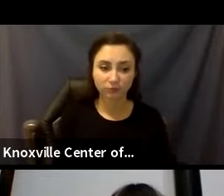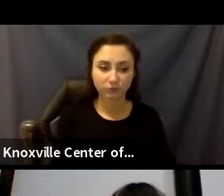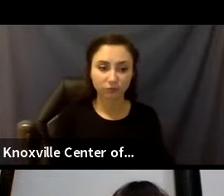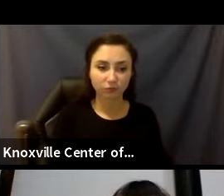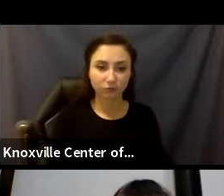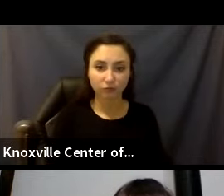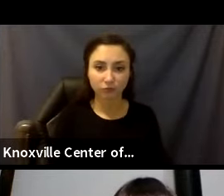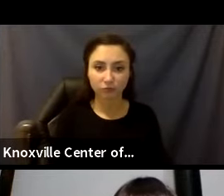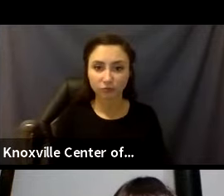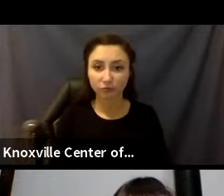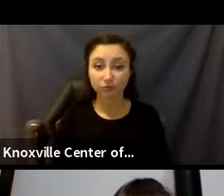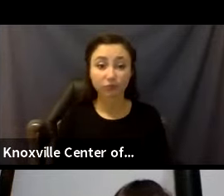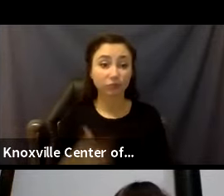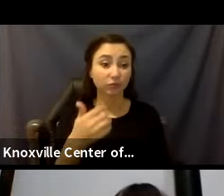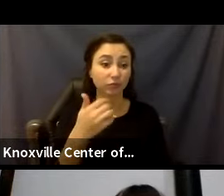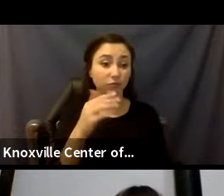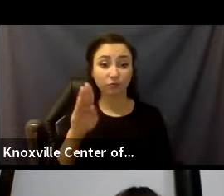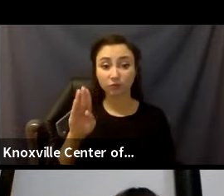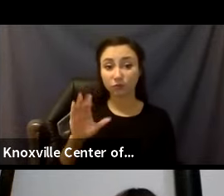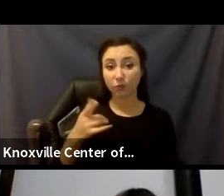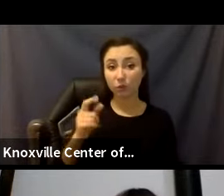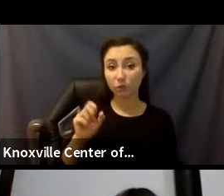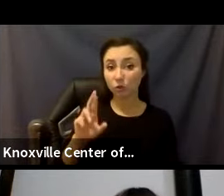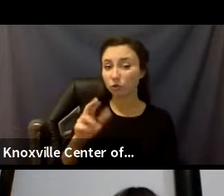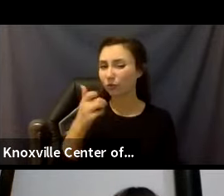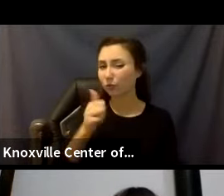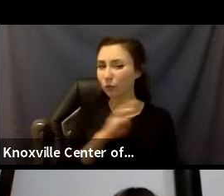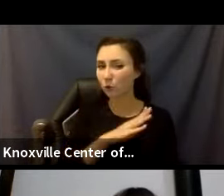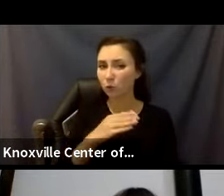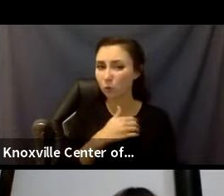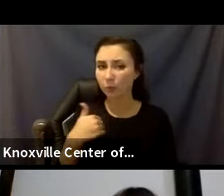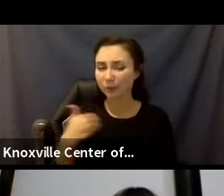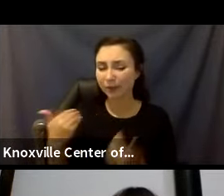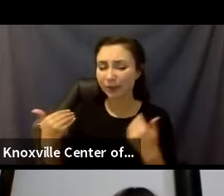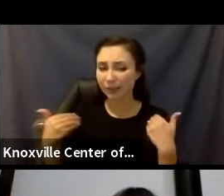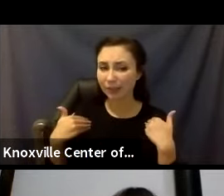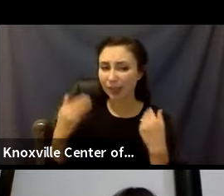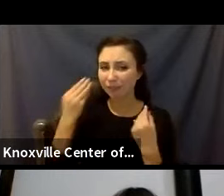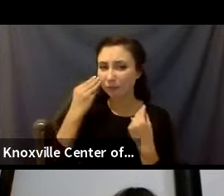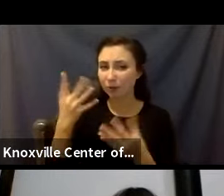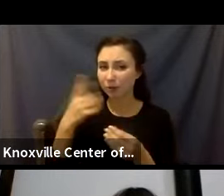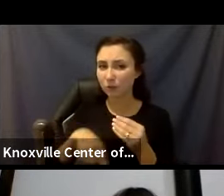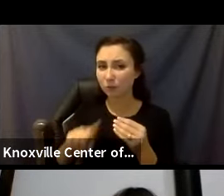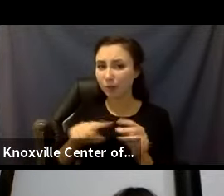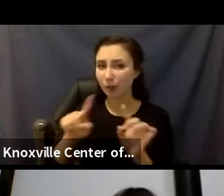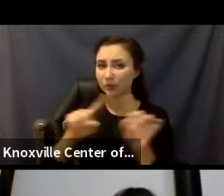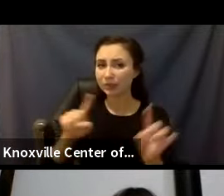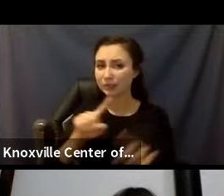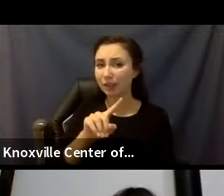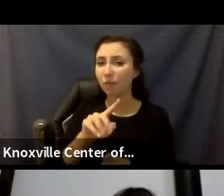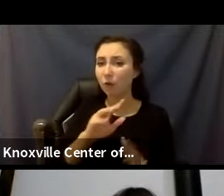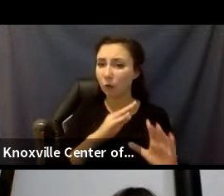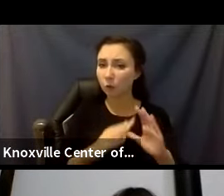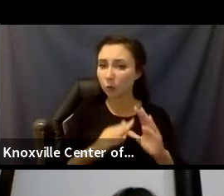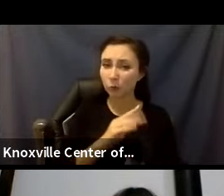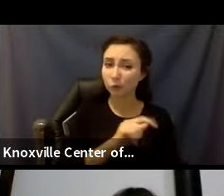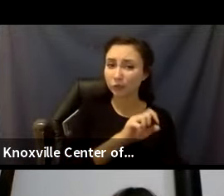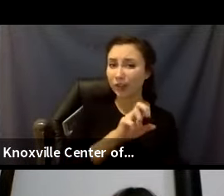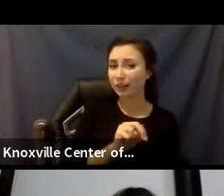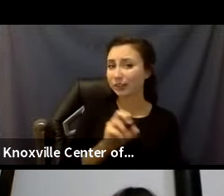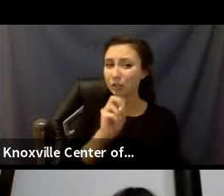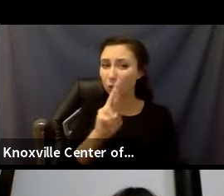Do any of the board members have any information in other communities, either in Tennessee or elsewise,